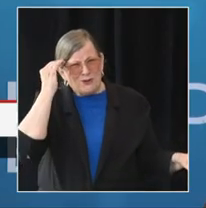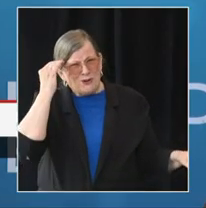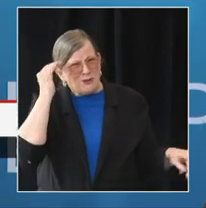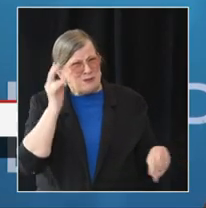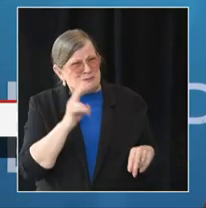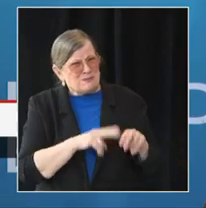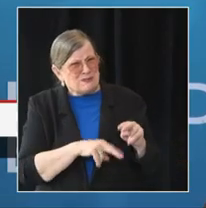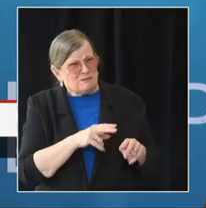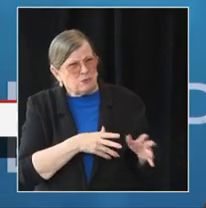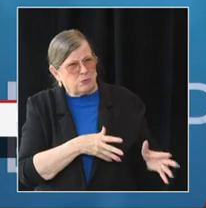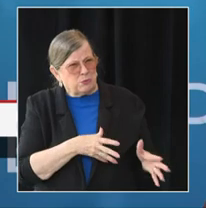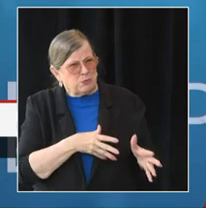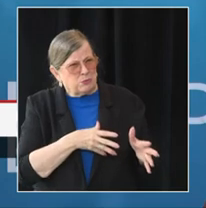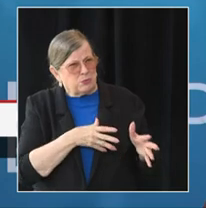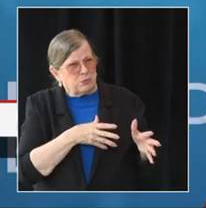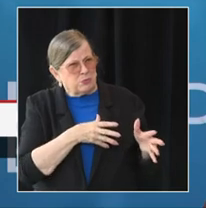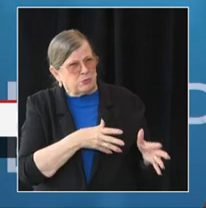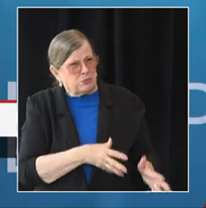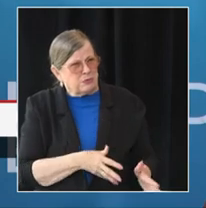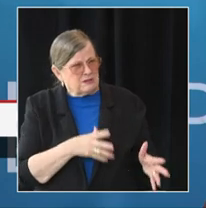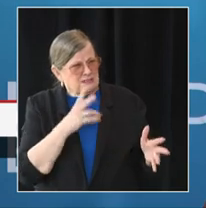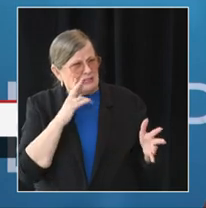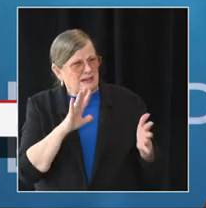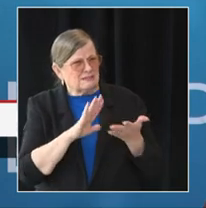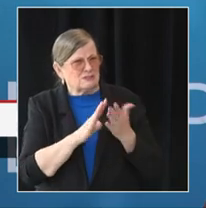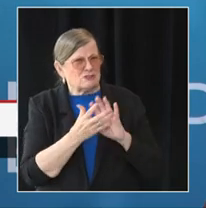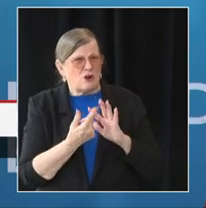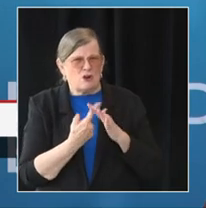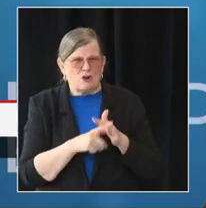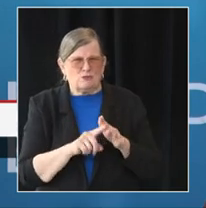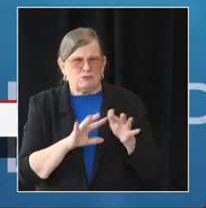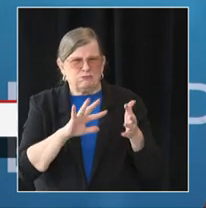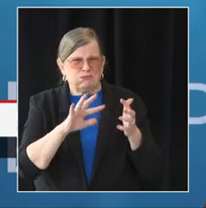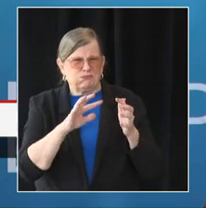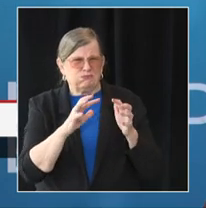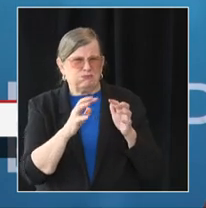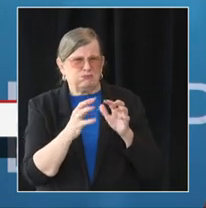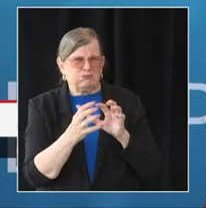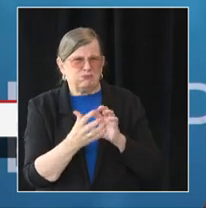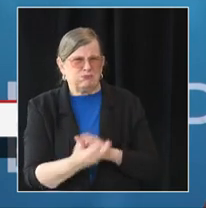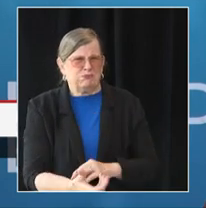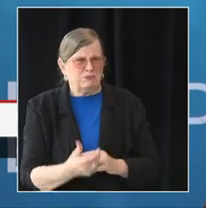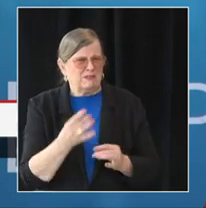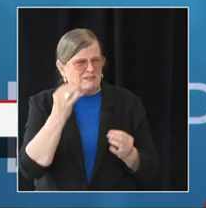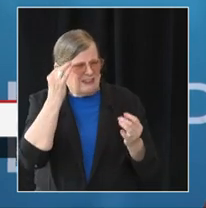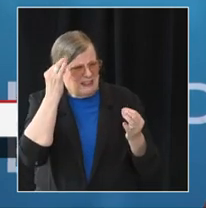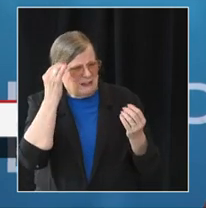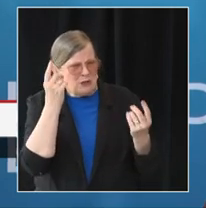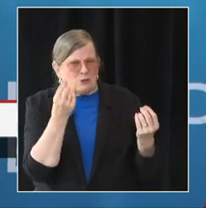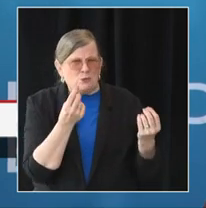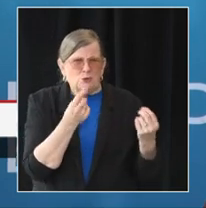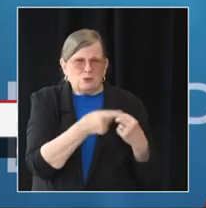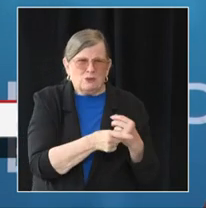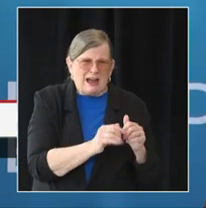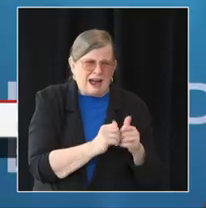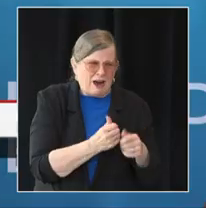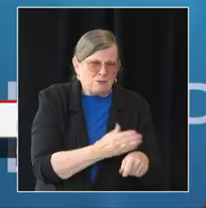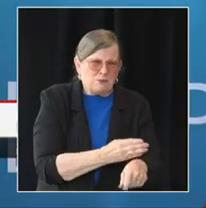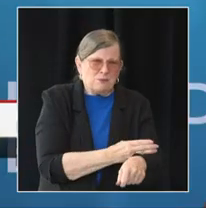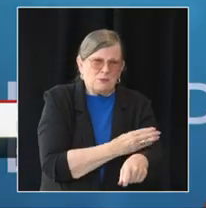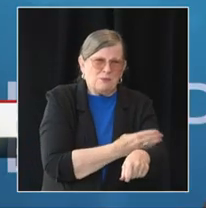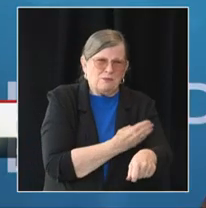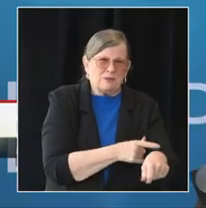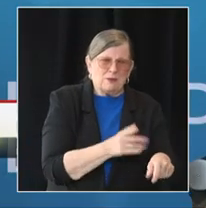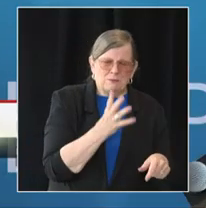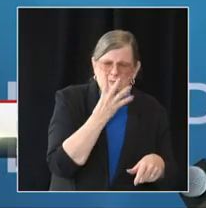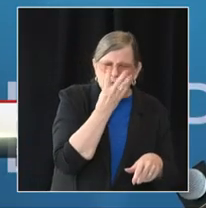federal government is going to have to figure out a way to make them attractive for reuse. And so